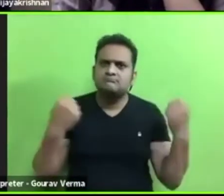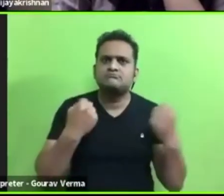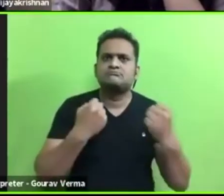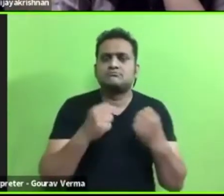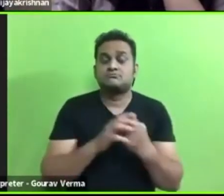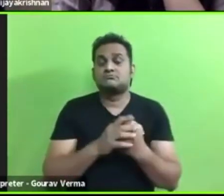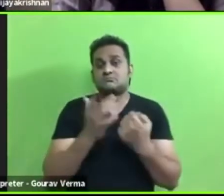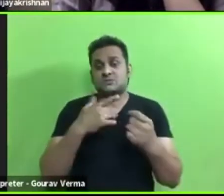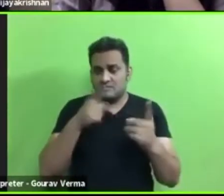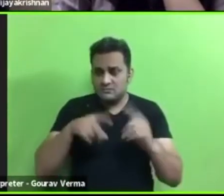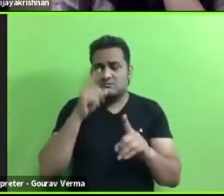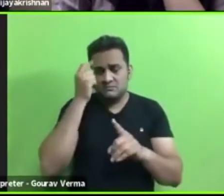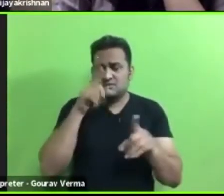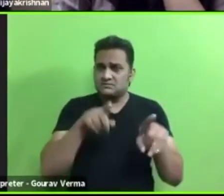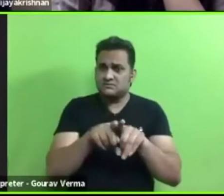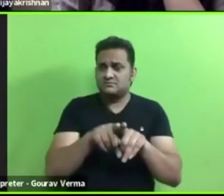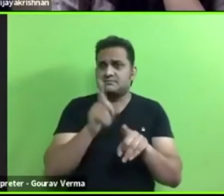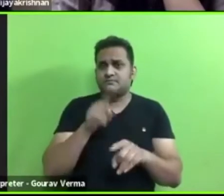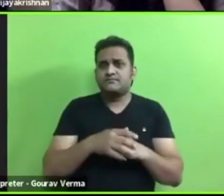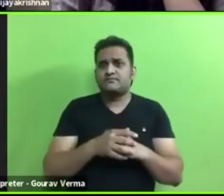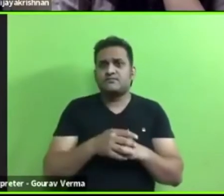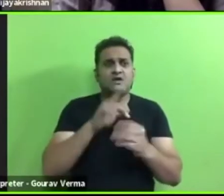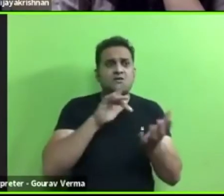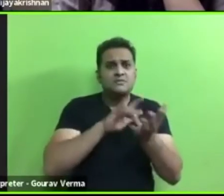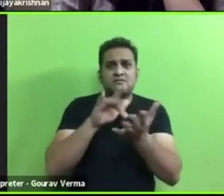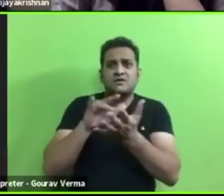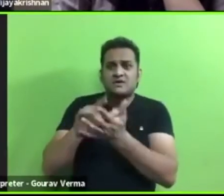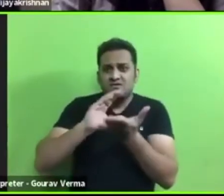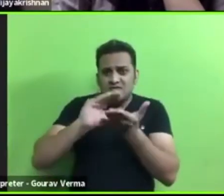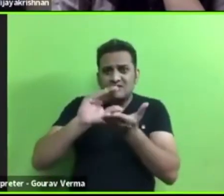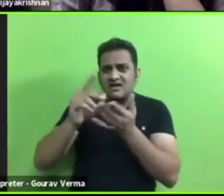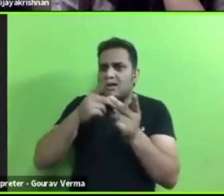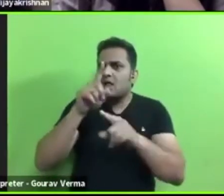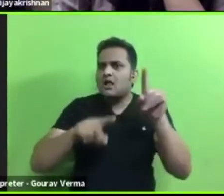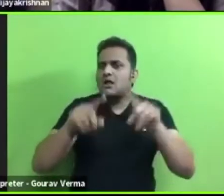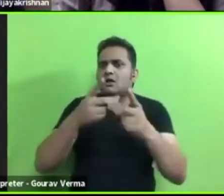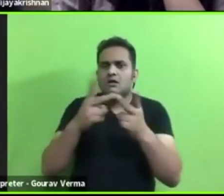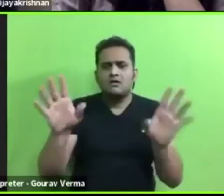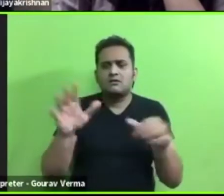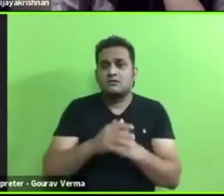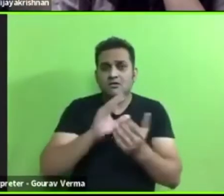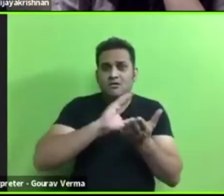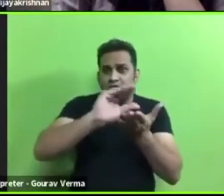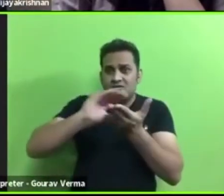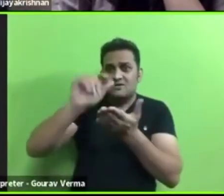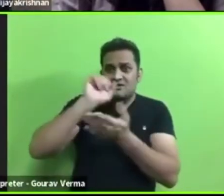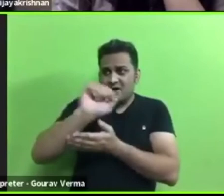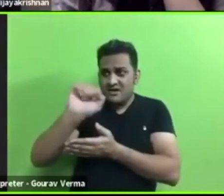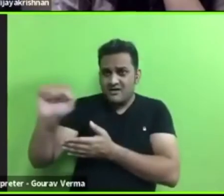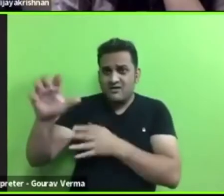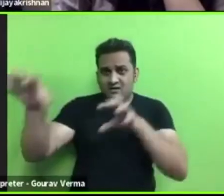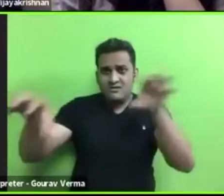multiple religious practices change from village to village. Exactly. Each village has its own